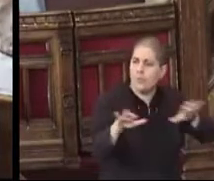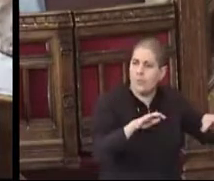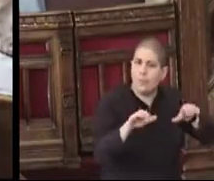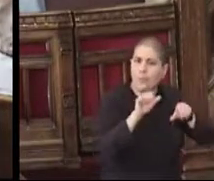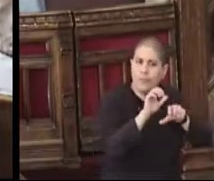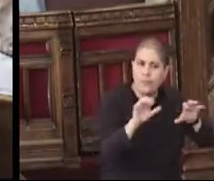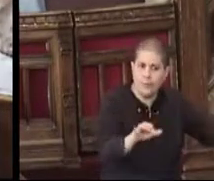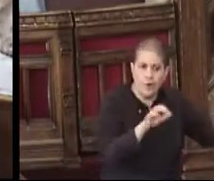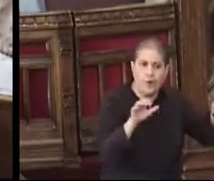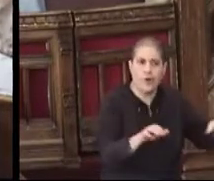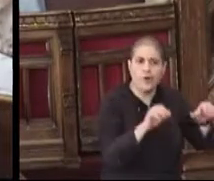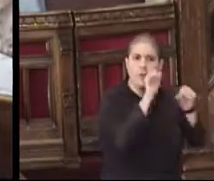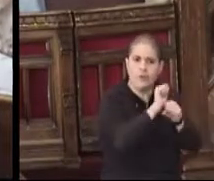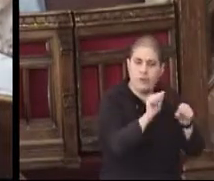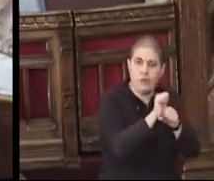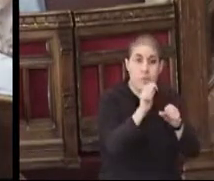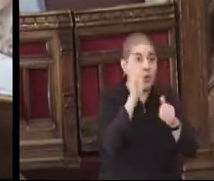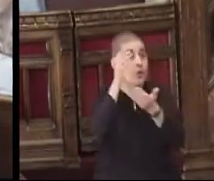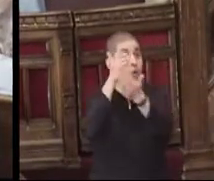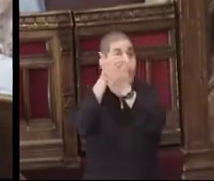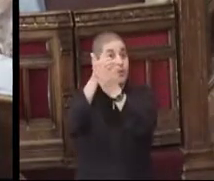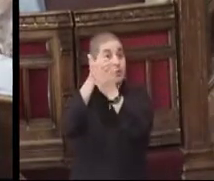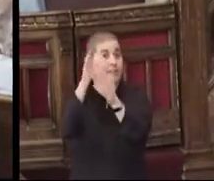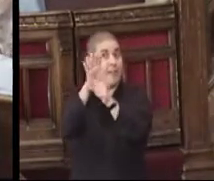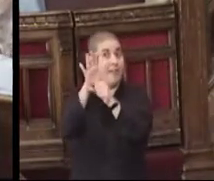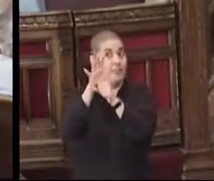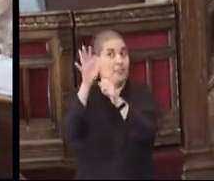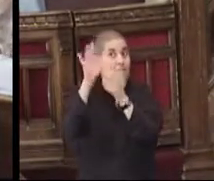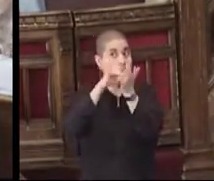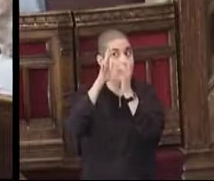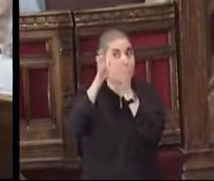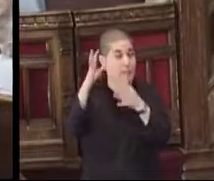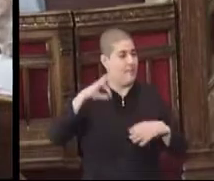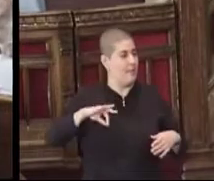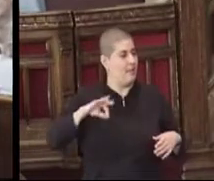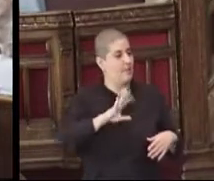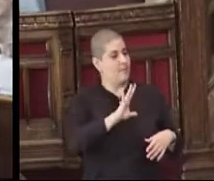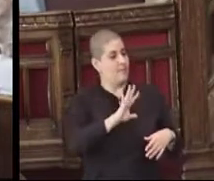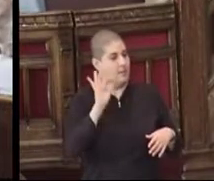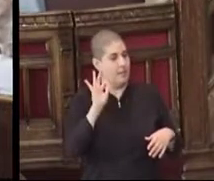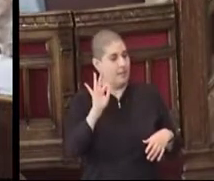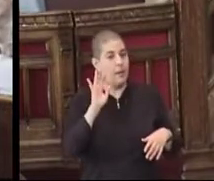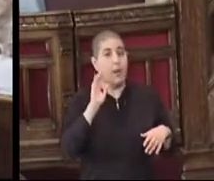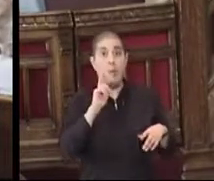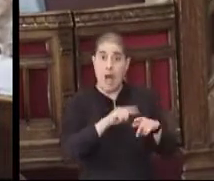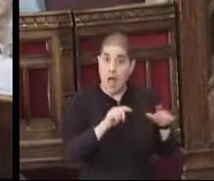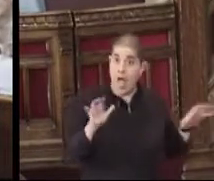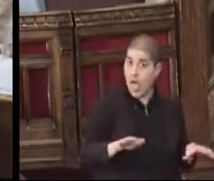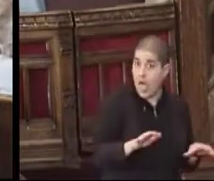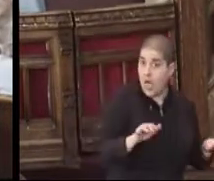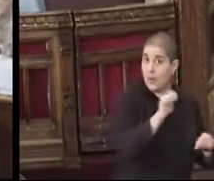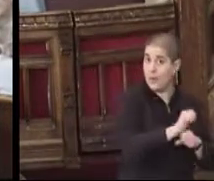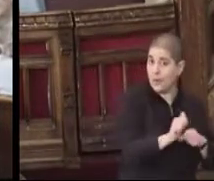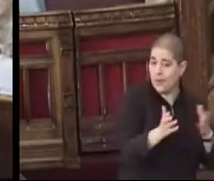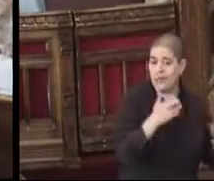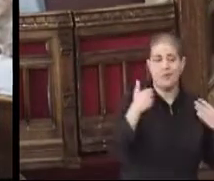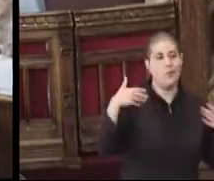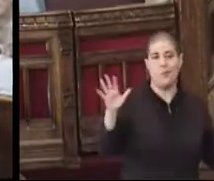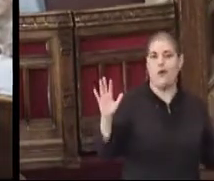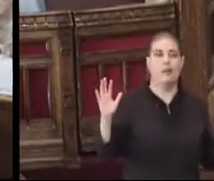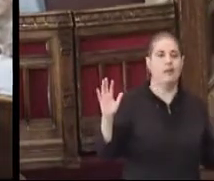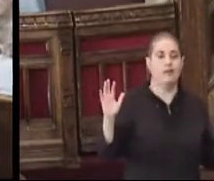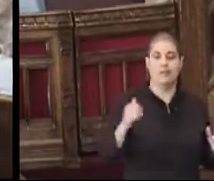They want to be close enough to Jesus to get all the benefits, but not so close that it really requires anything of